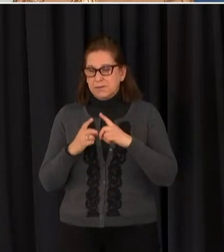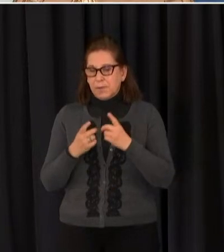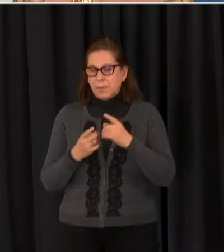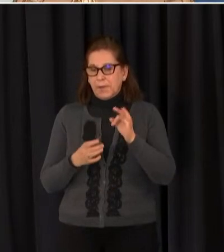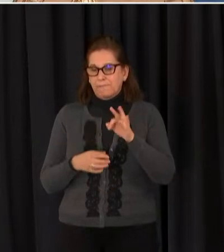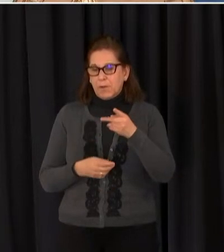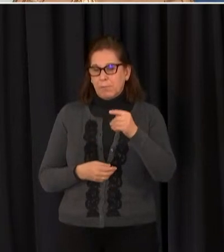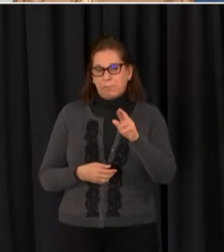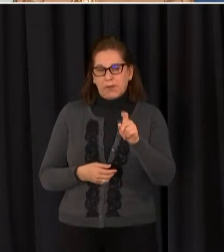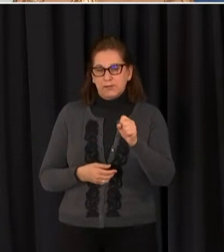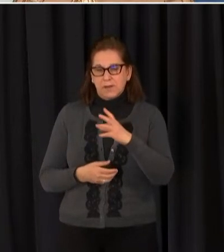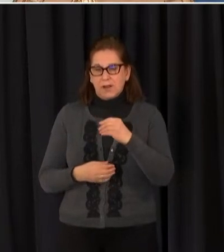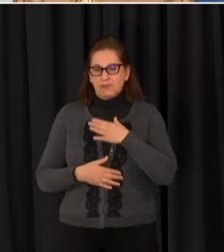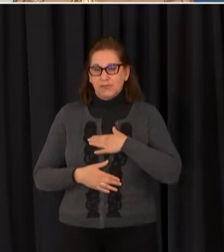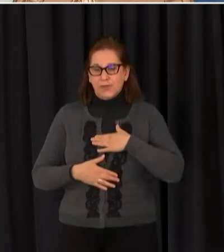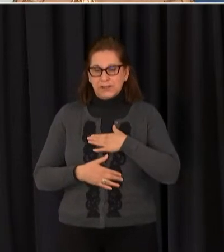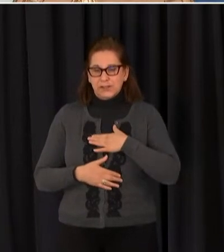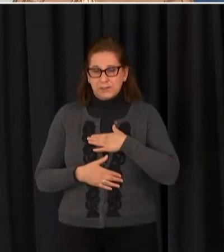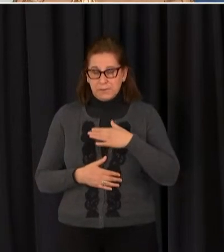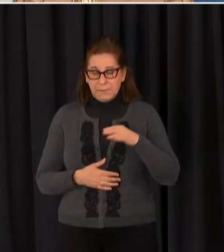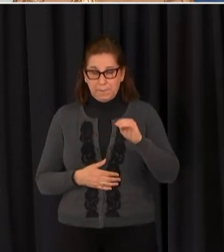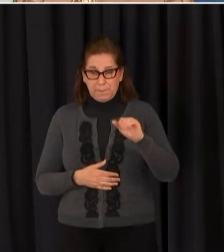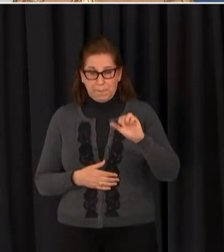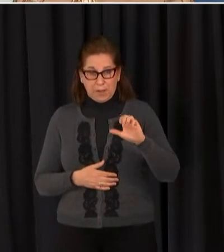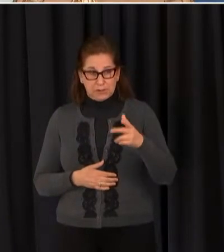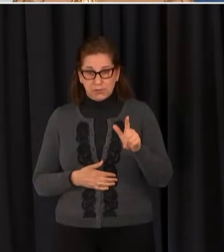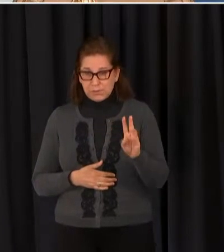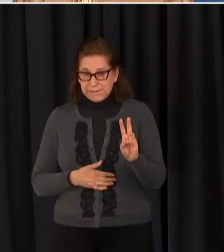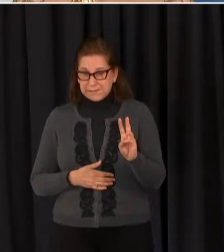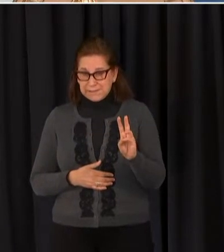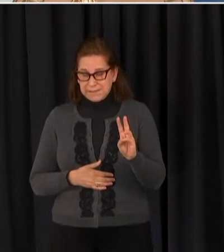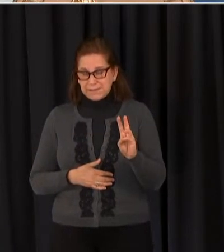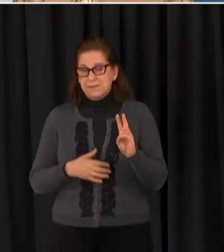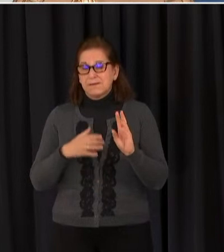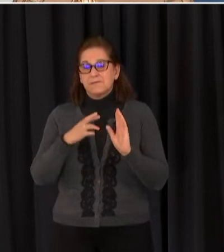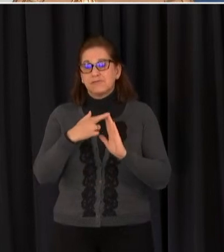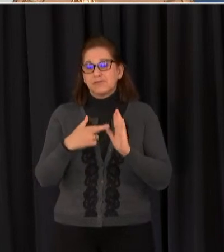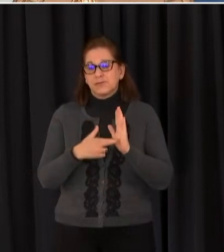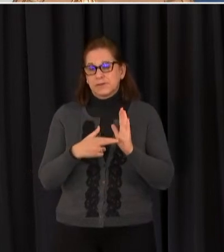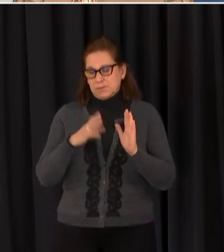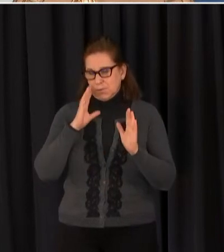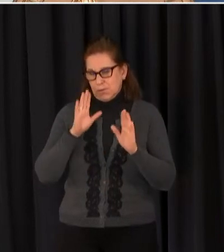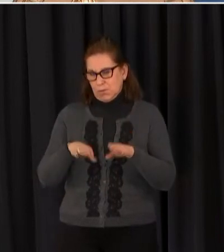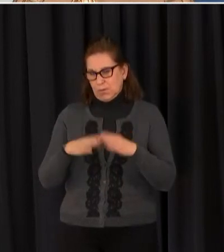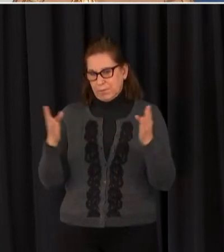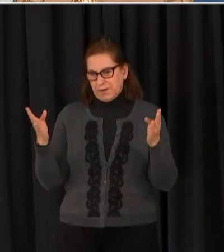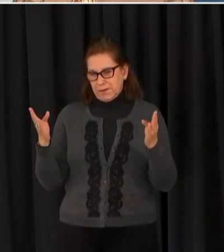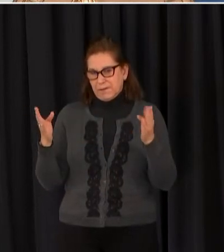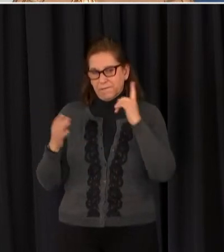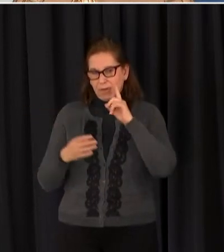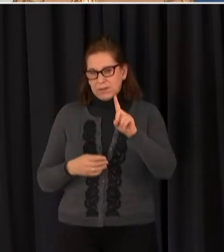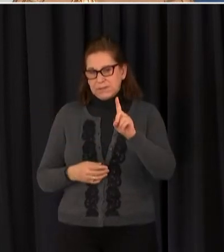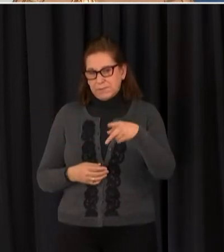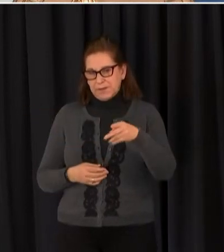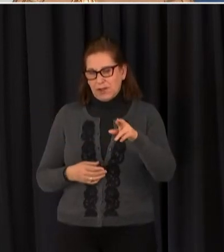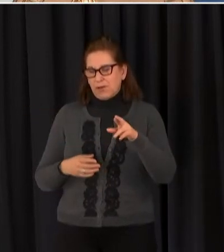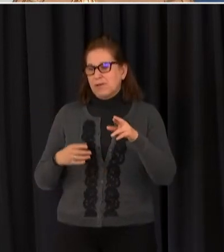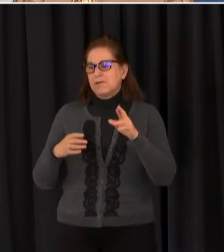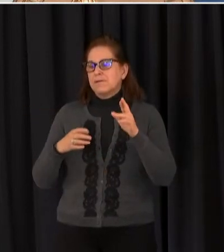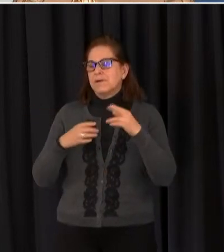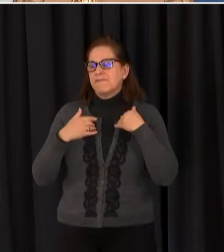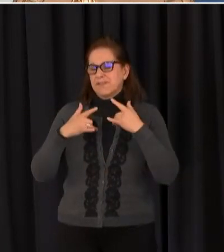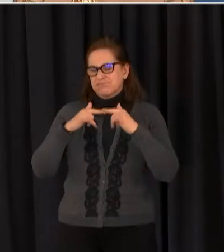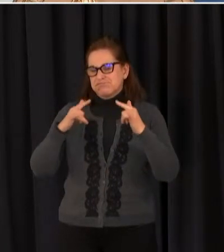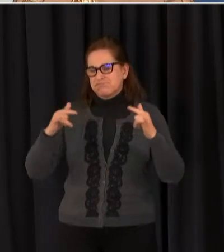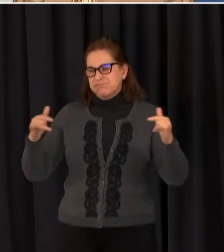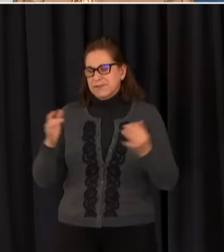Tuesday, March 26th at 12 noon. Registration will open for DPR spring programs as well as the spring